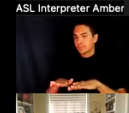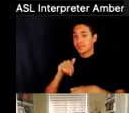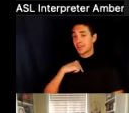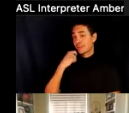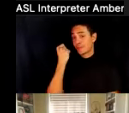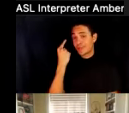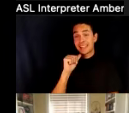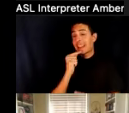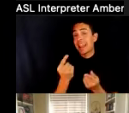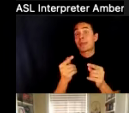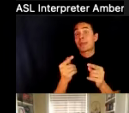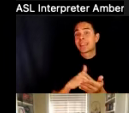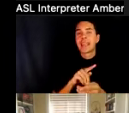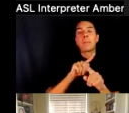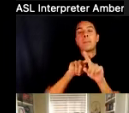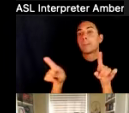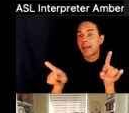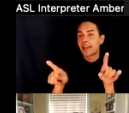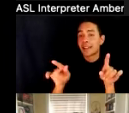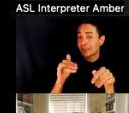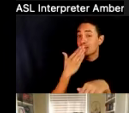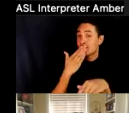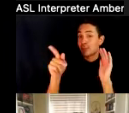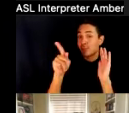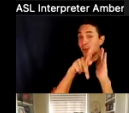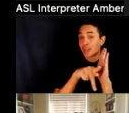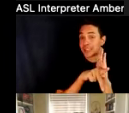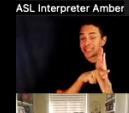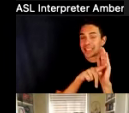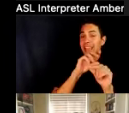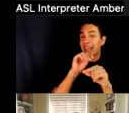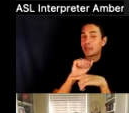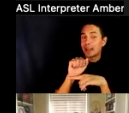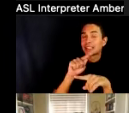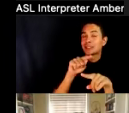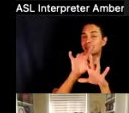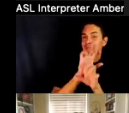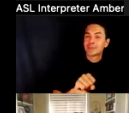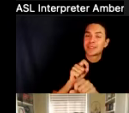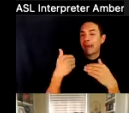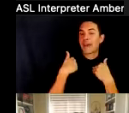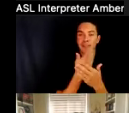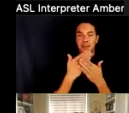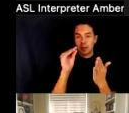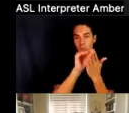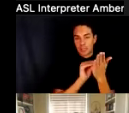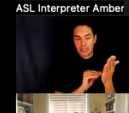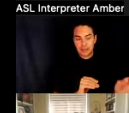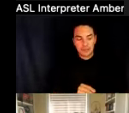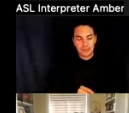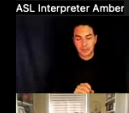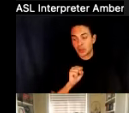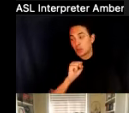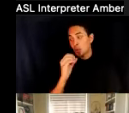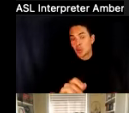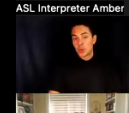happen again, but it might be really good policy and practice to have something written. So